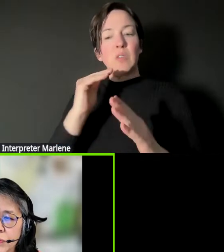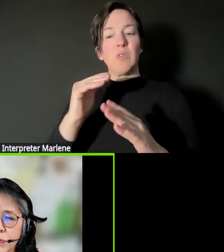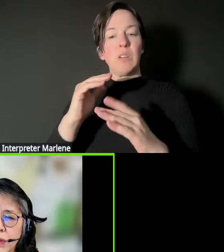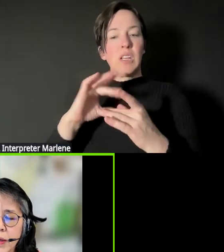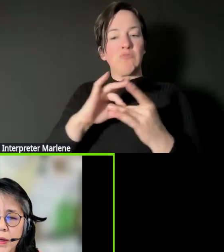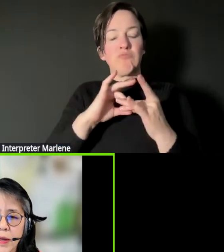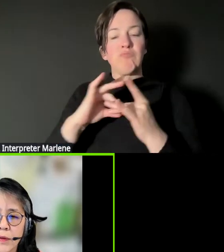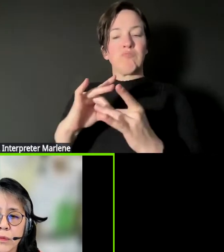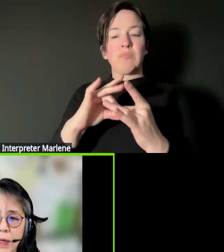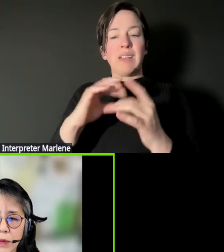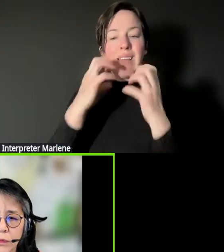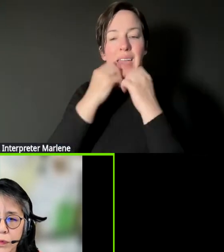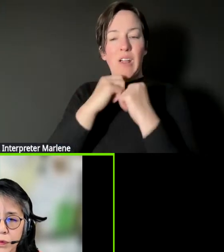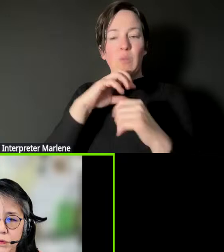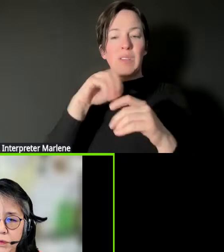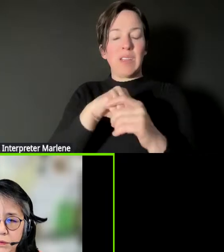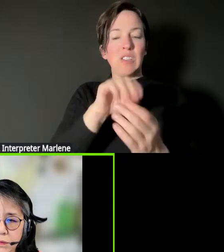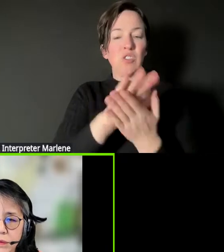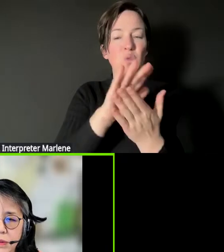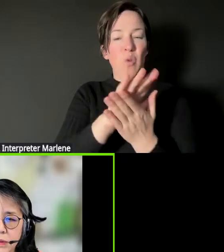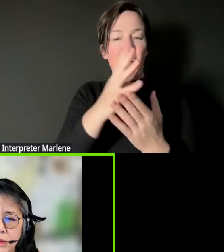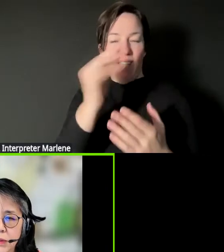the school and the wider world.